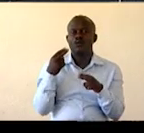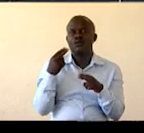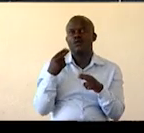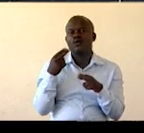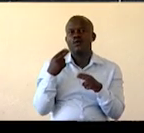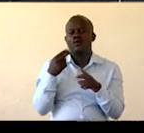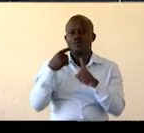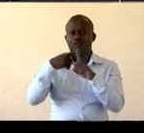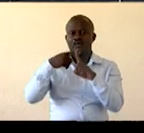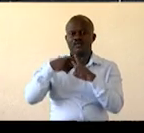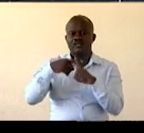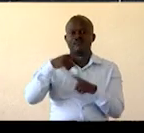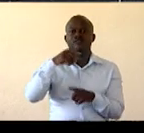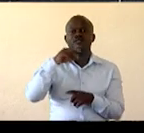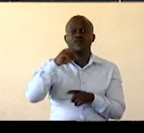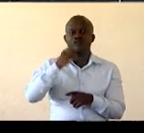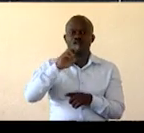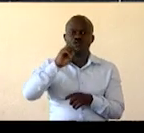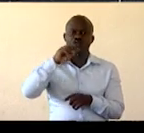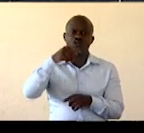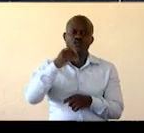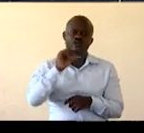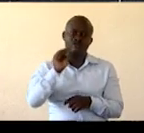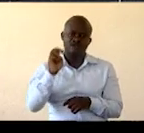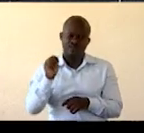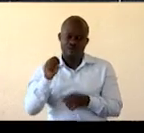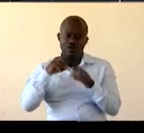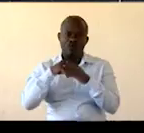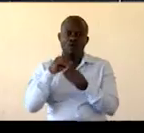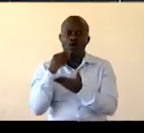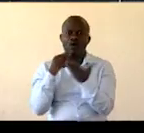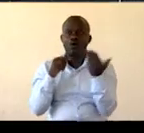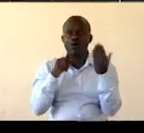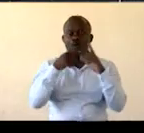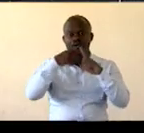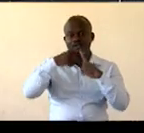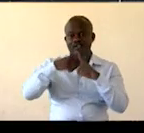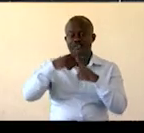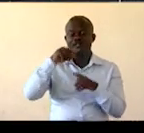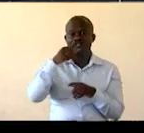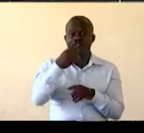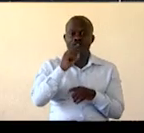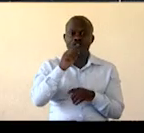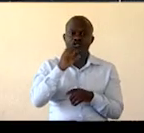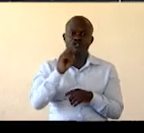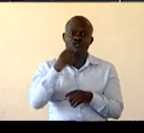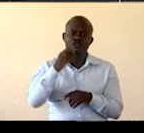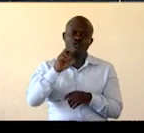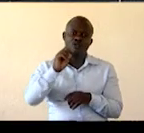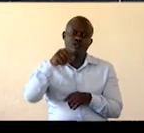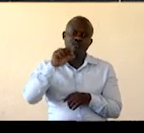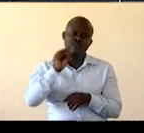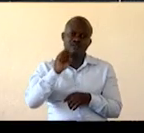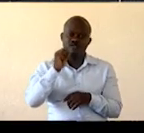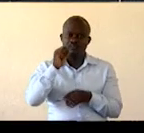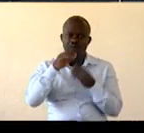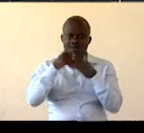tropism or positive phototropism, because the stem is